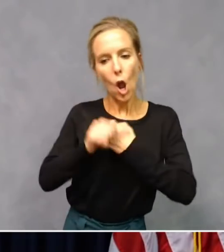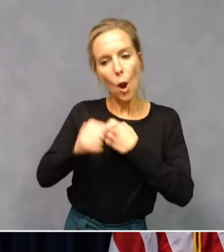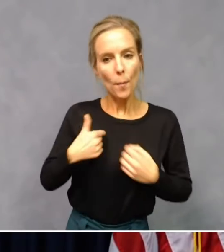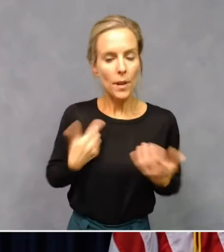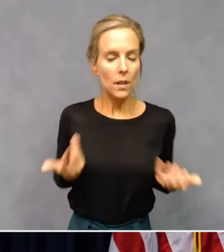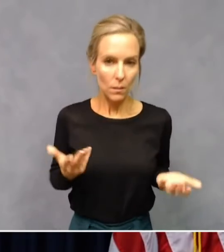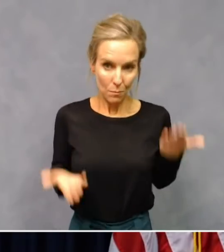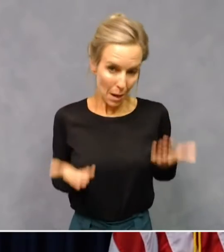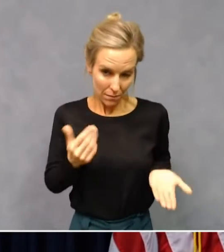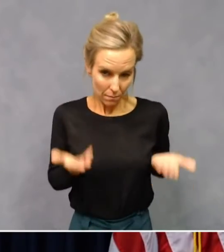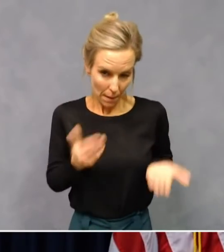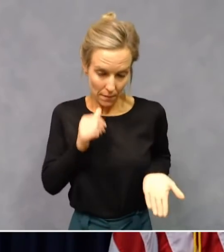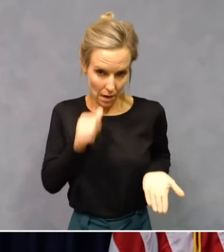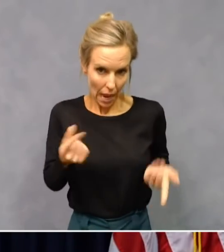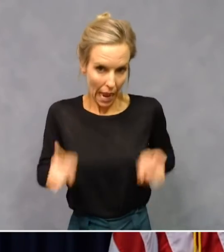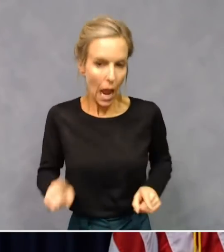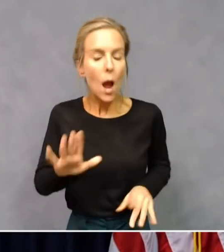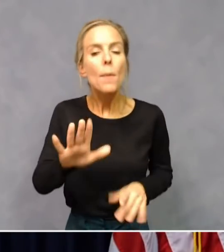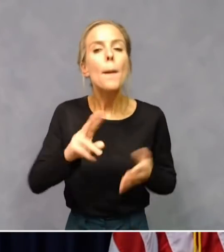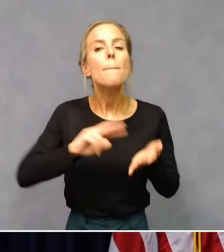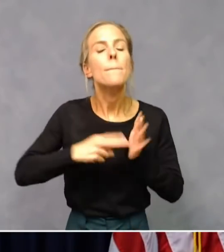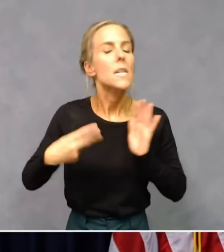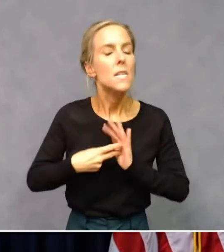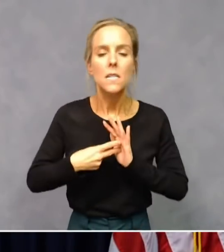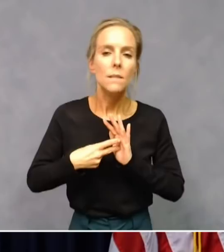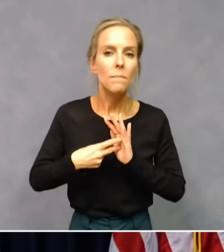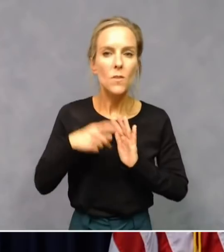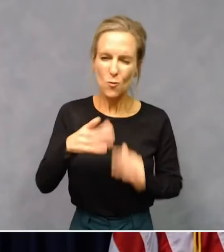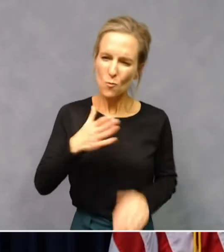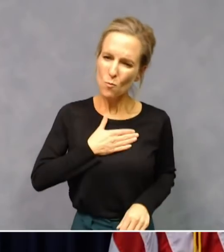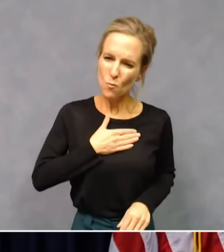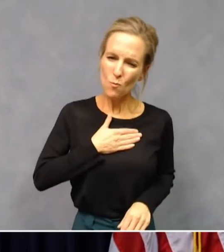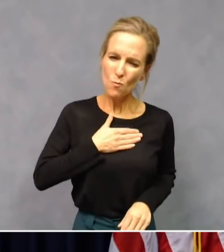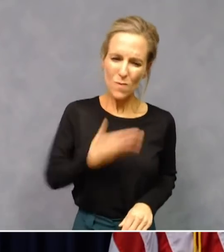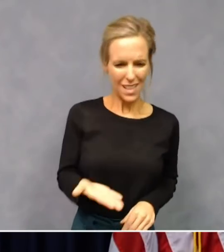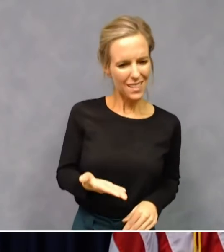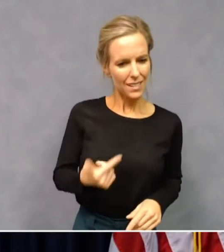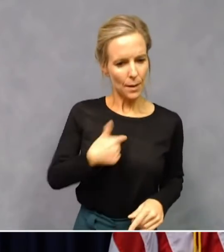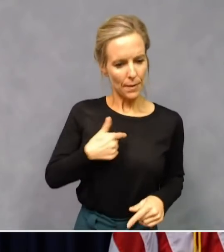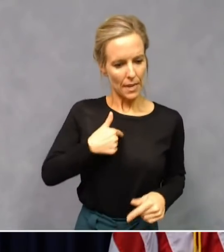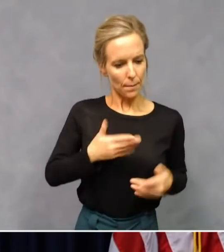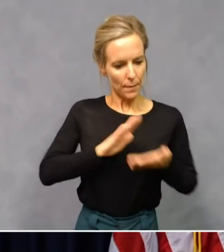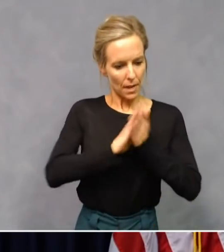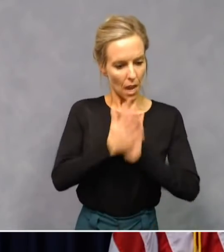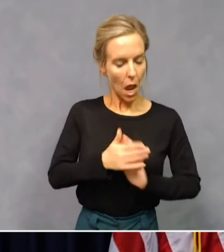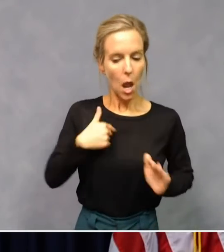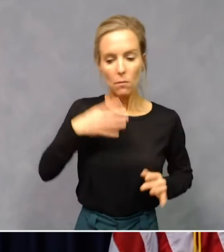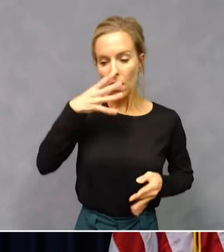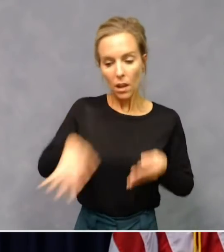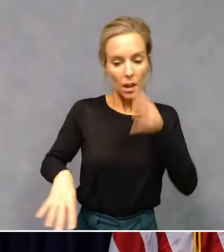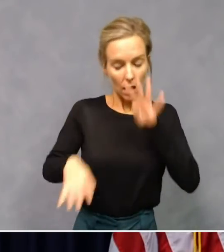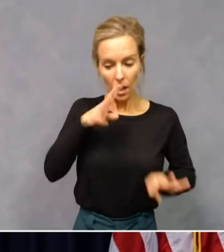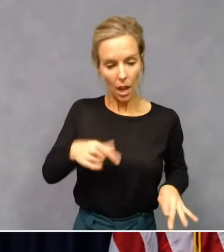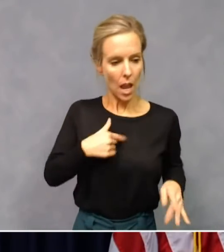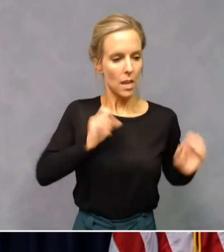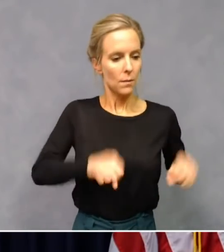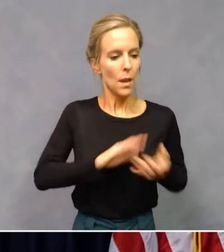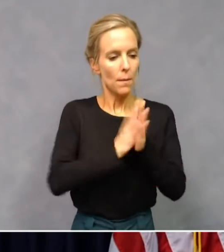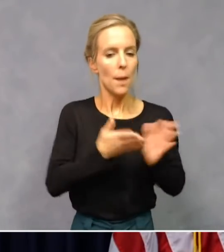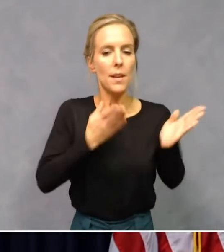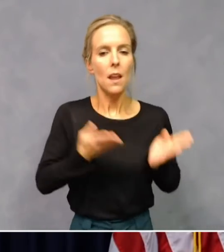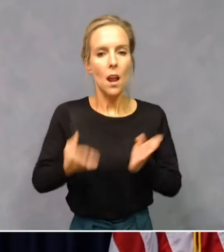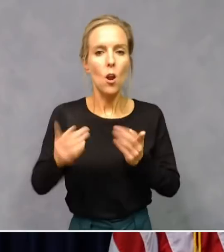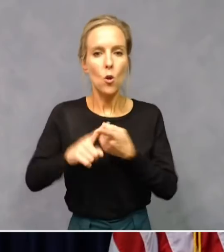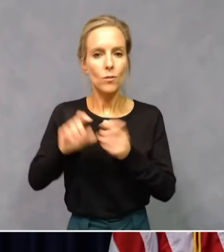that also means you're willing yourself to be a carrier to see who else doesn't get it. Some experts have said that